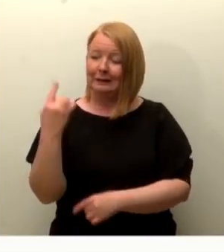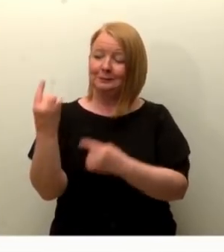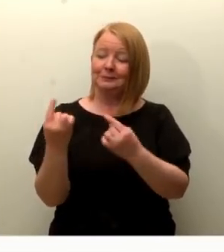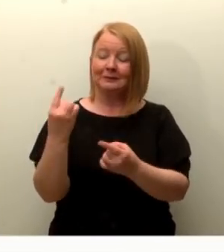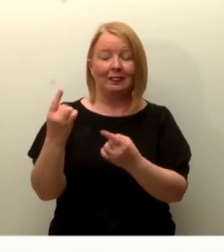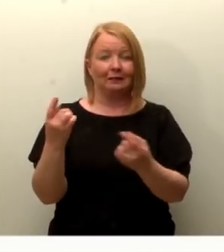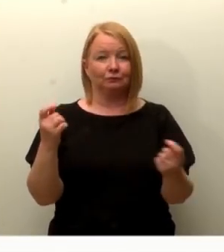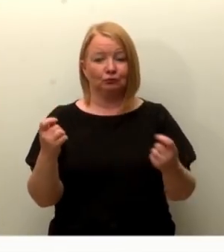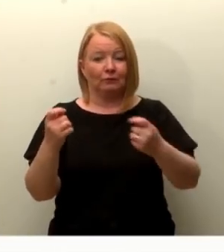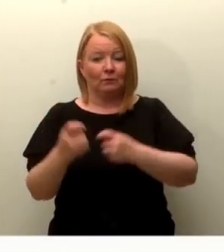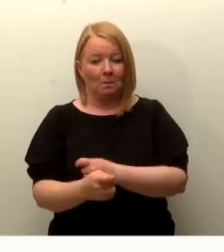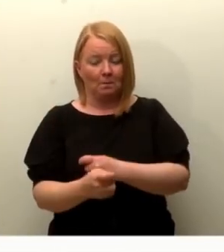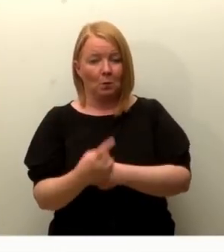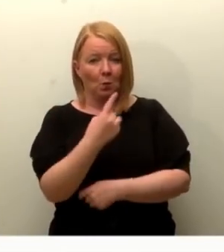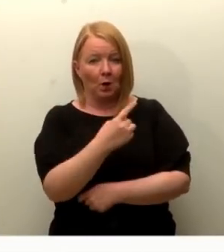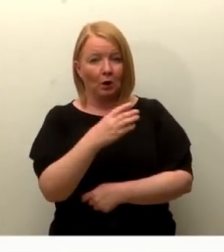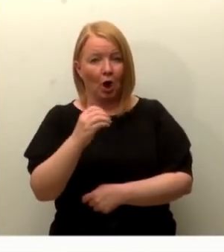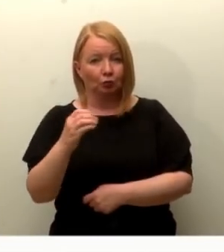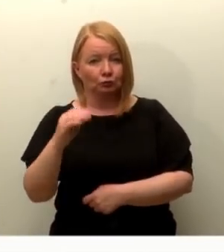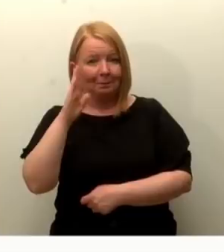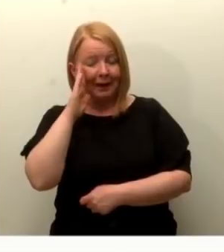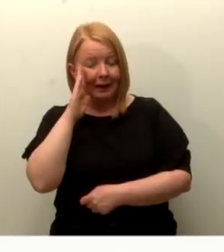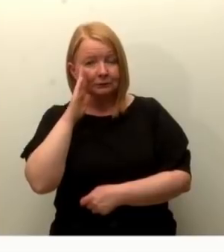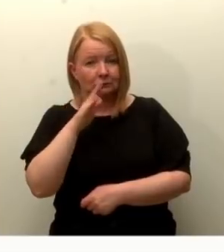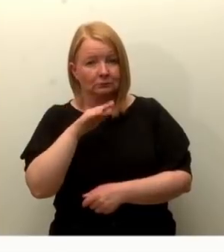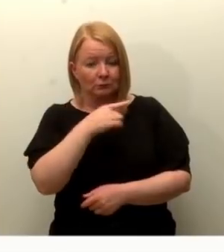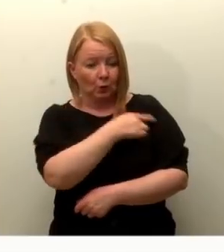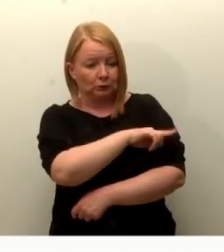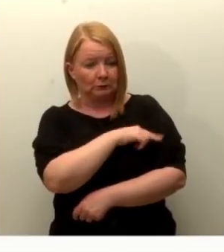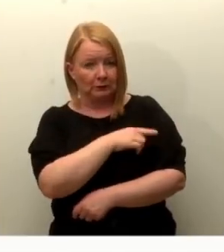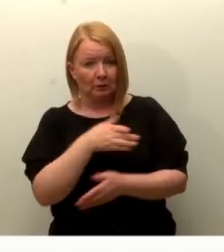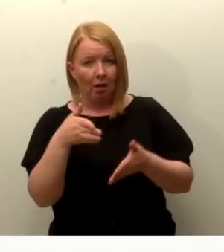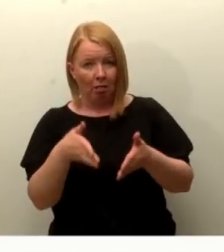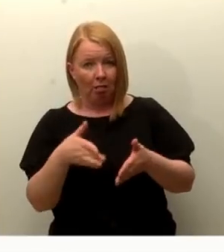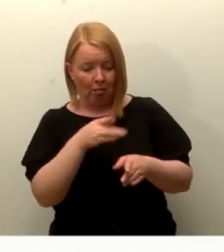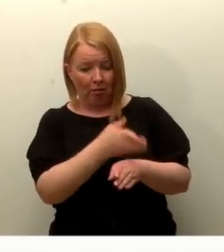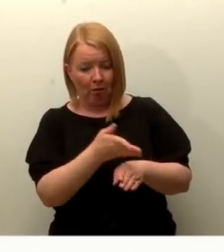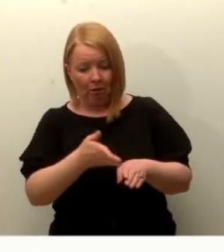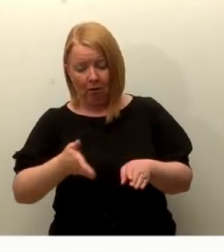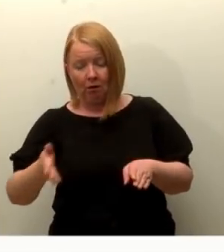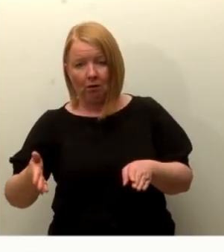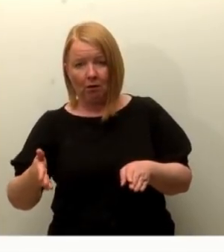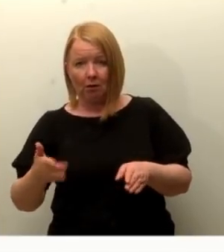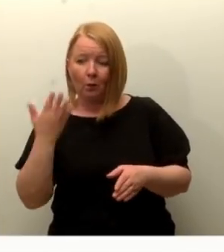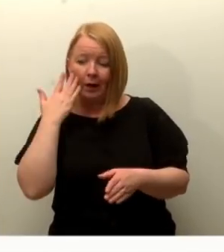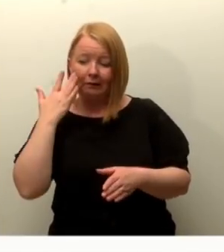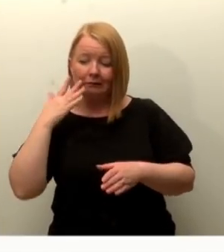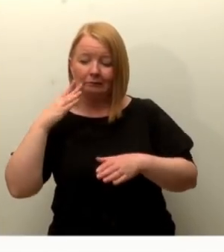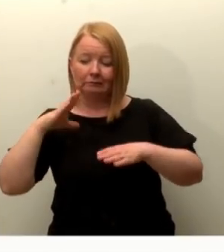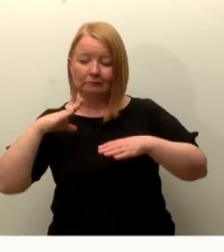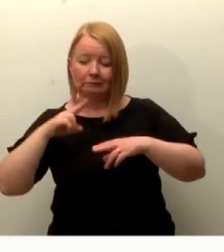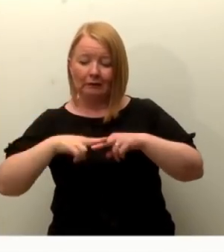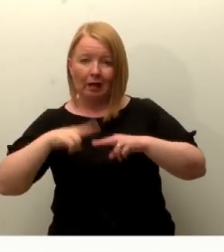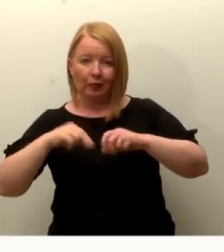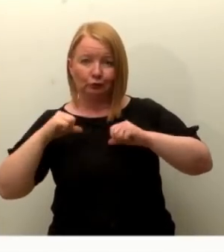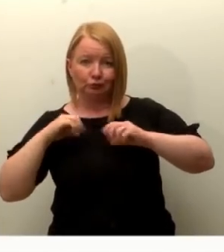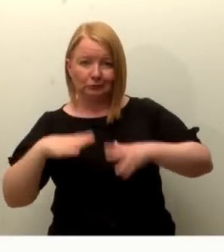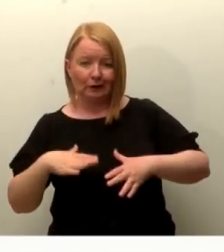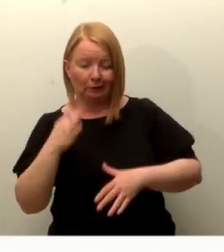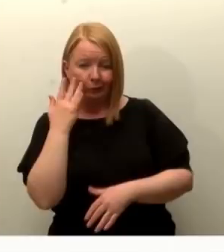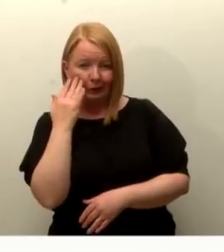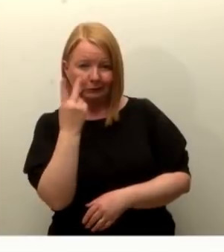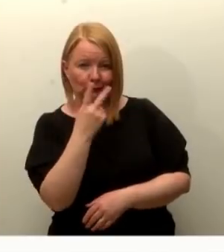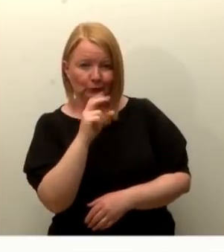the 100-bed orthopedic hospital that he took up the reins after his father's retirement in 2004